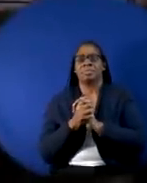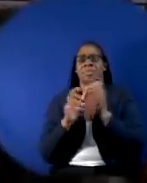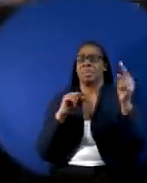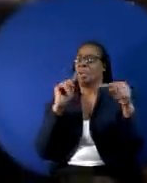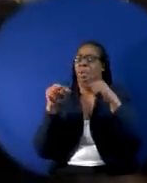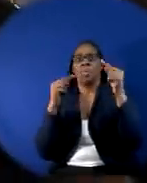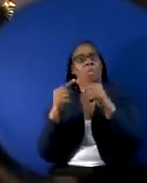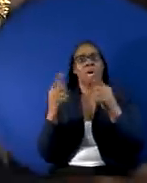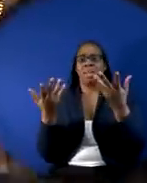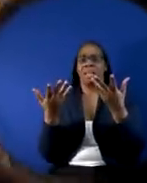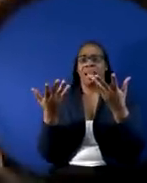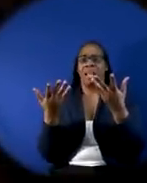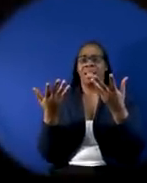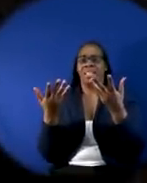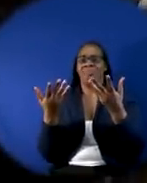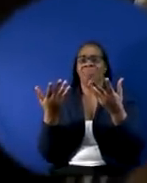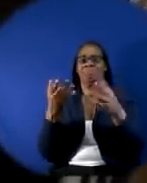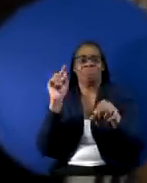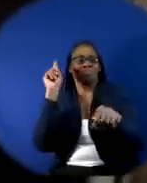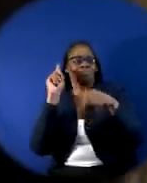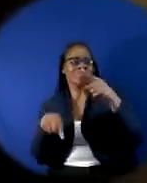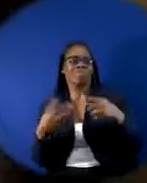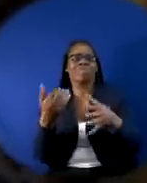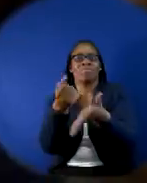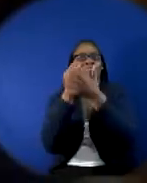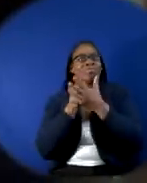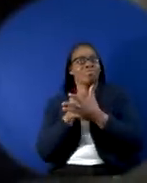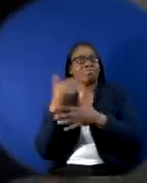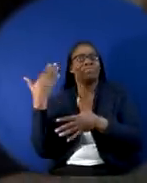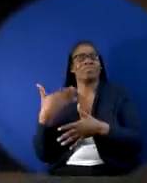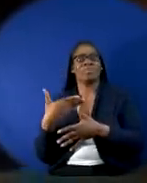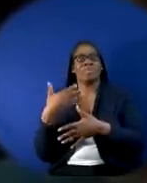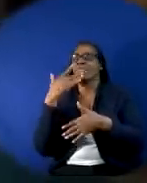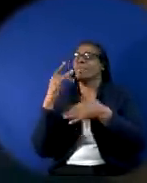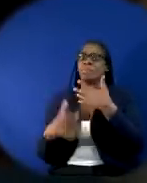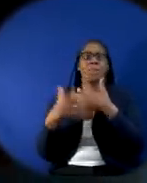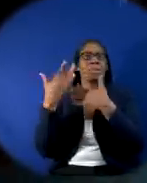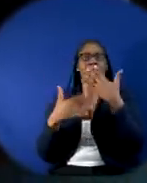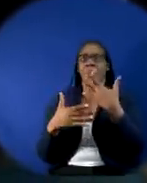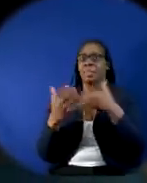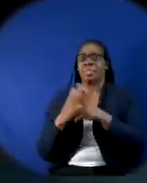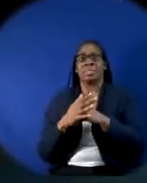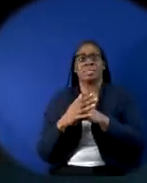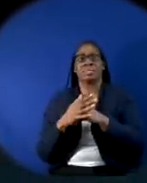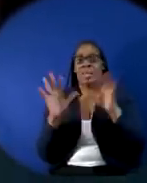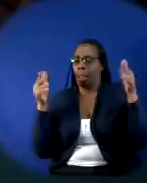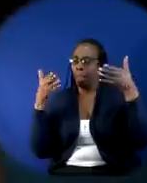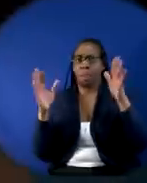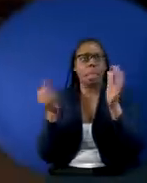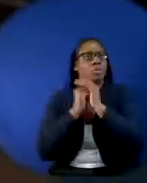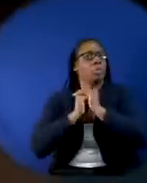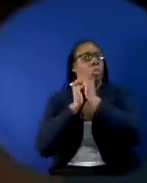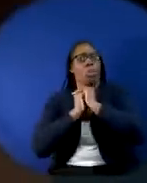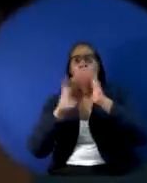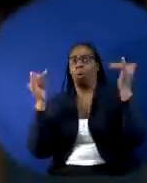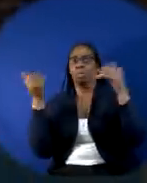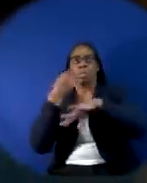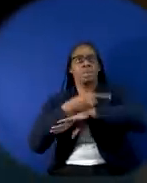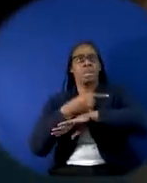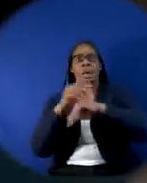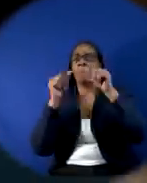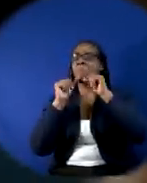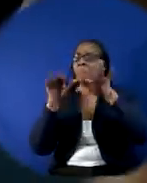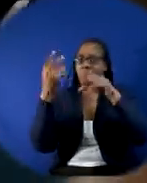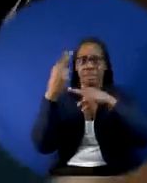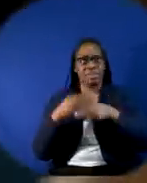get myself loose, the blood, the blood, the blood. Oh, let's worship him today. Let's bless his name